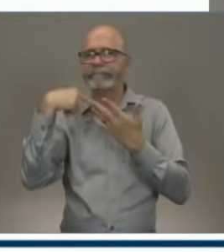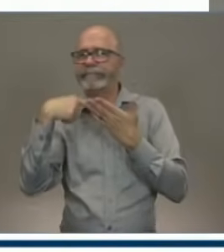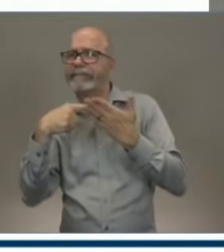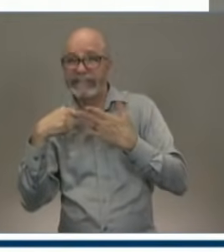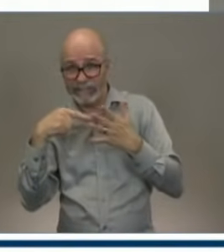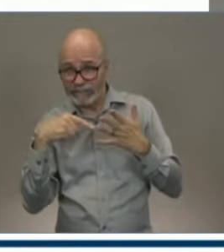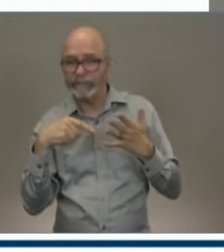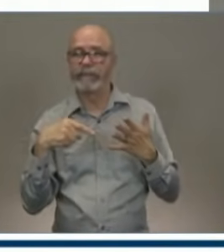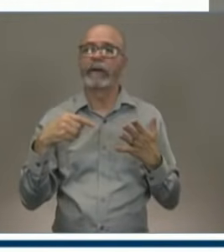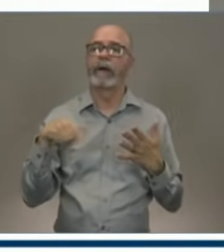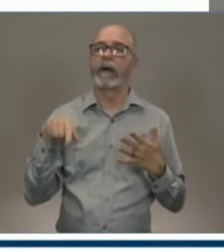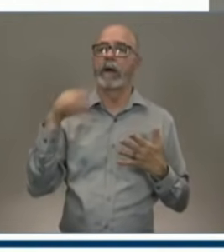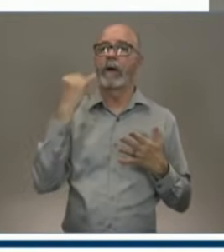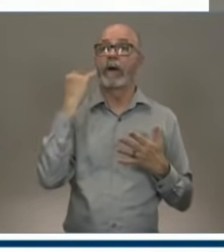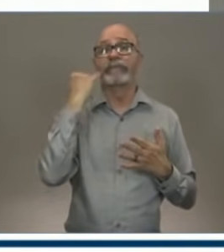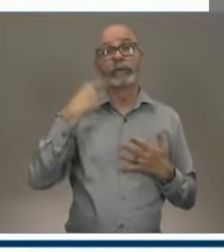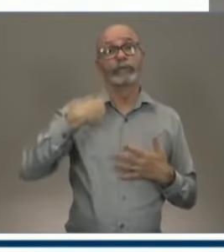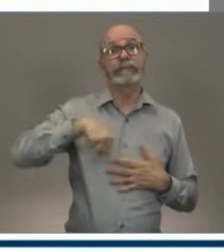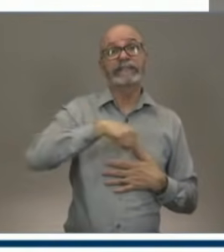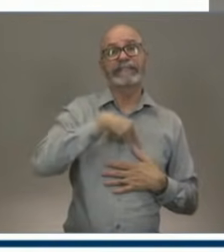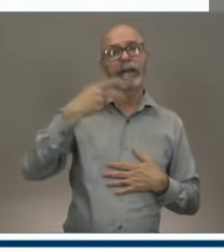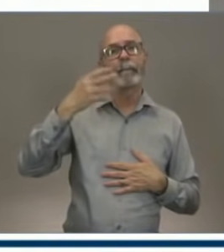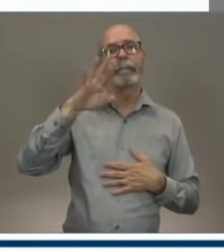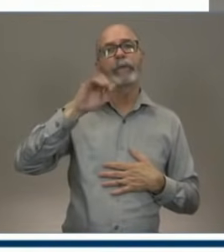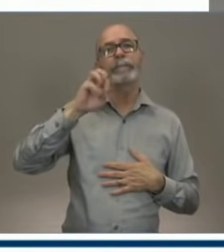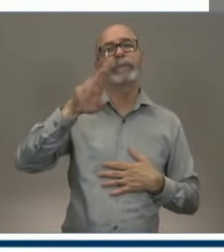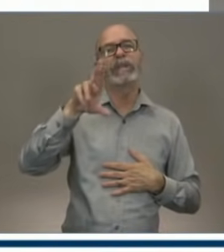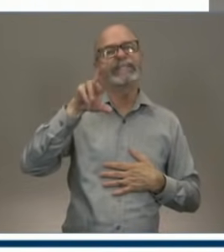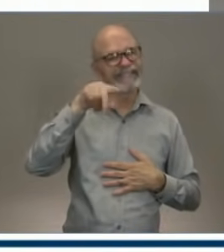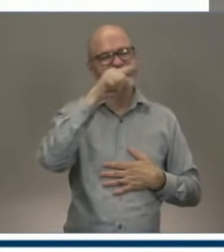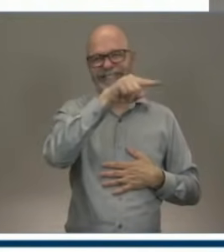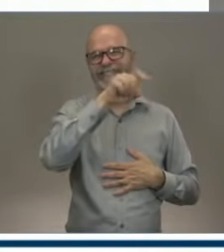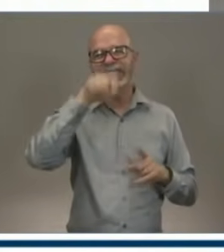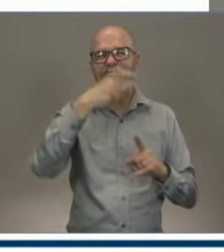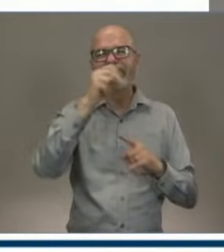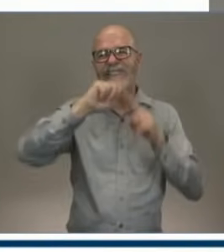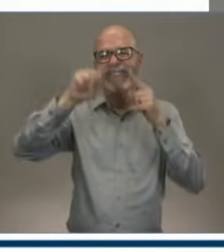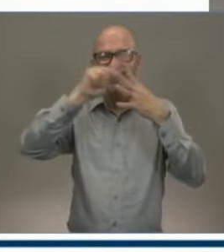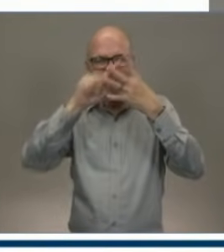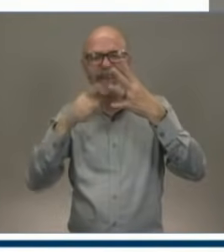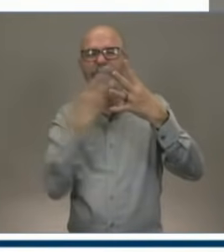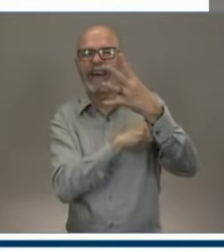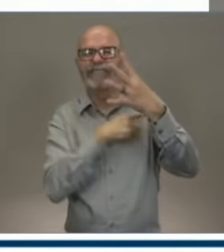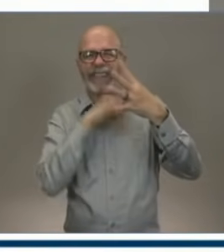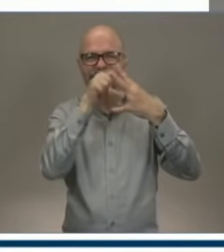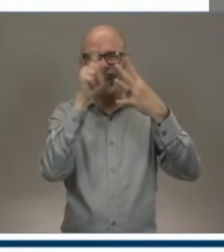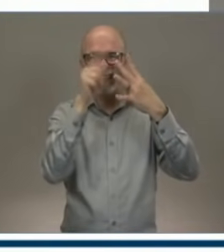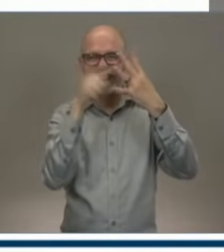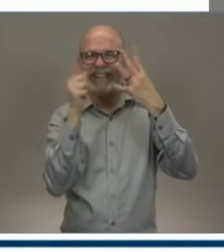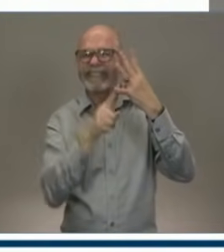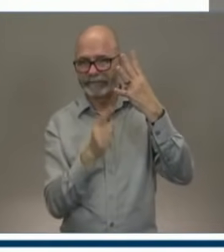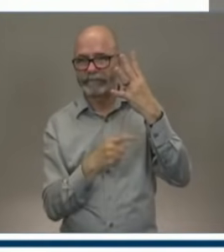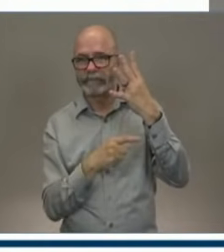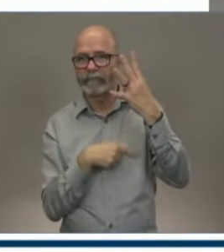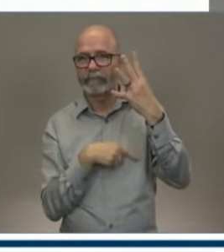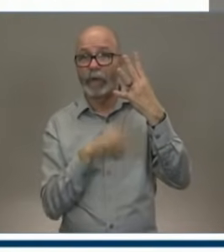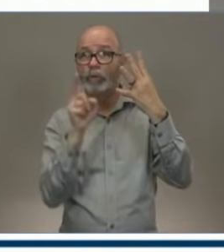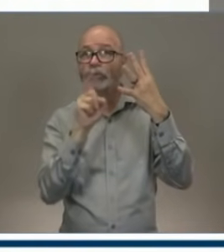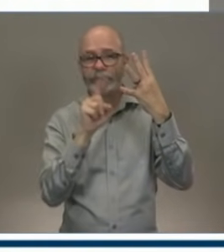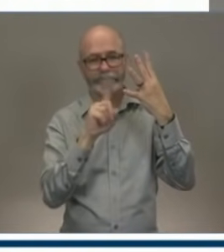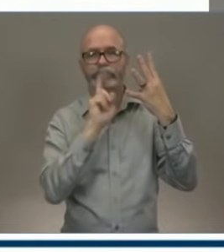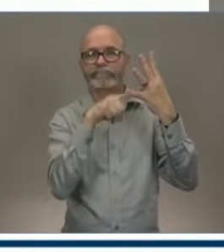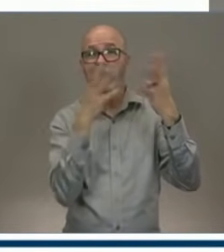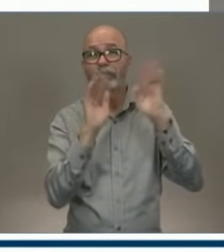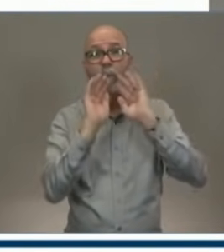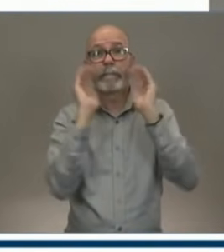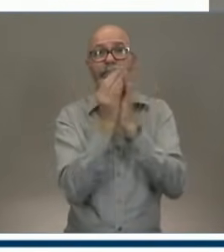talk. When and how we might reconstitute the Atlantic bubble is certainly an issue that's out there. We're not in any